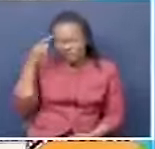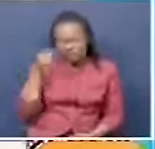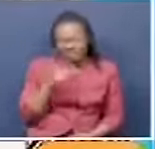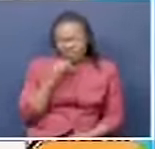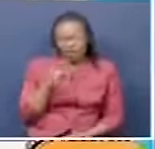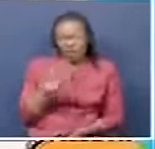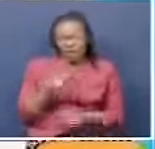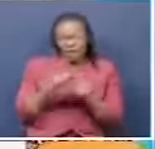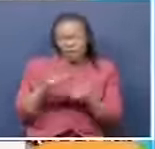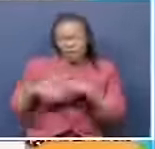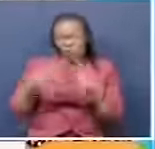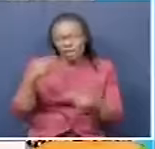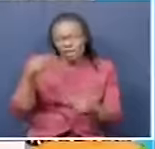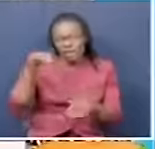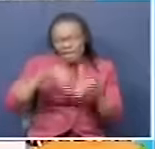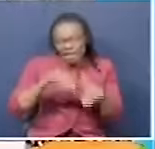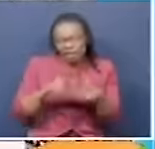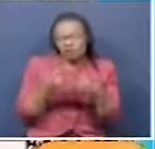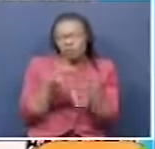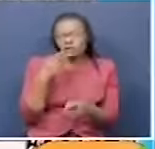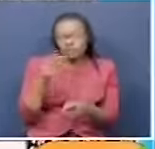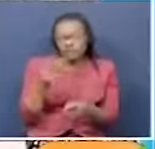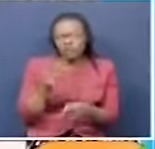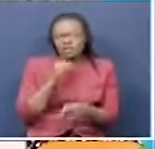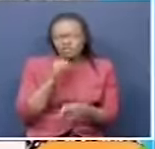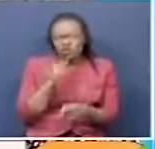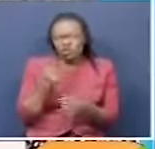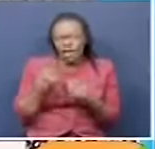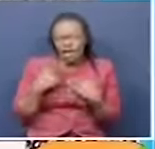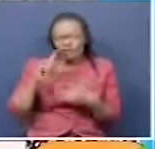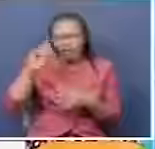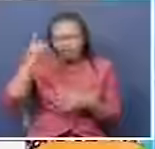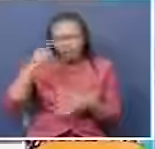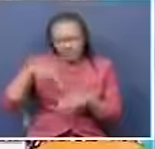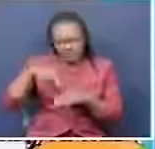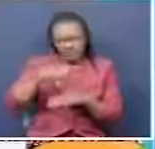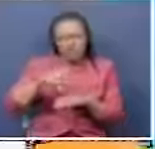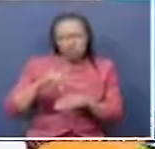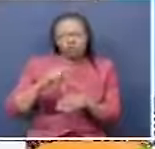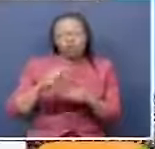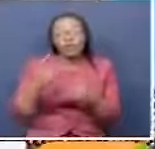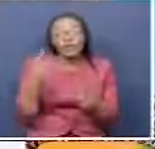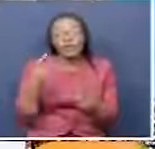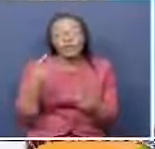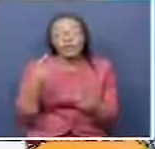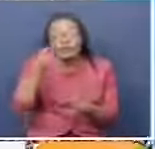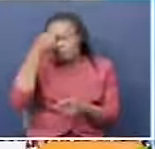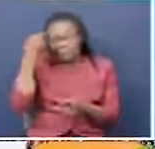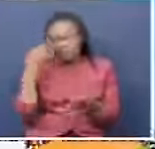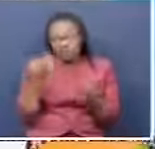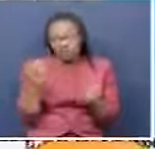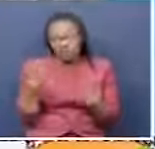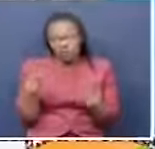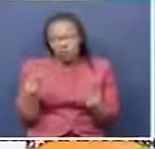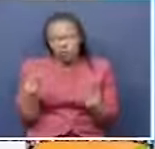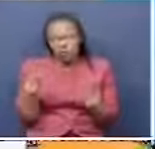election. They're about ensuring there's no first round win. Because you see, if you can consolidate pockets,